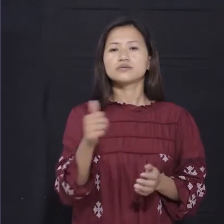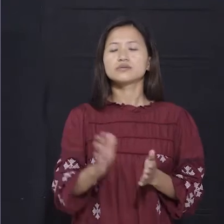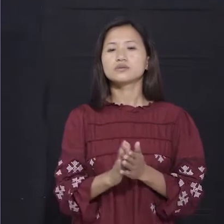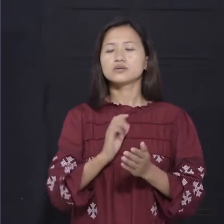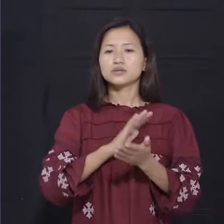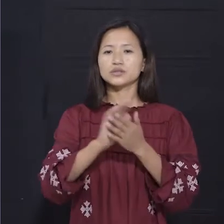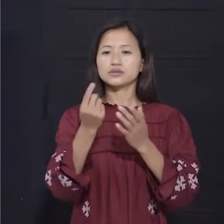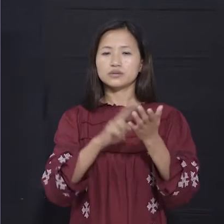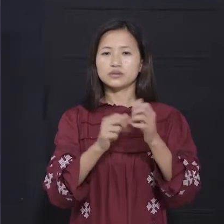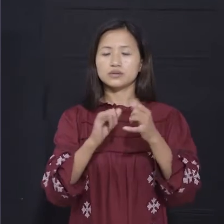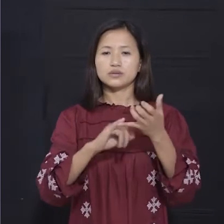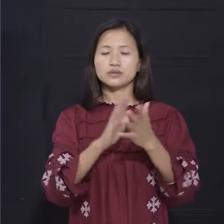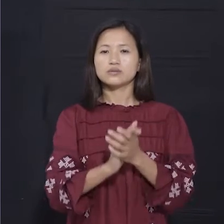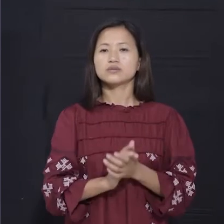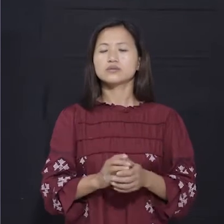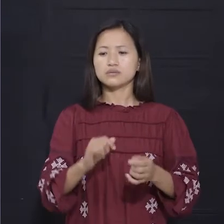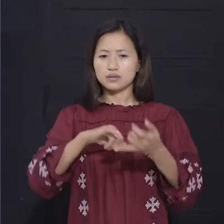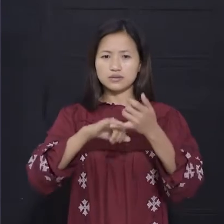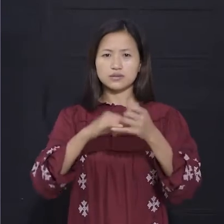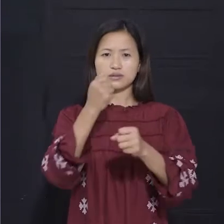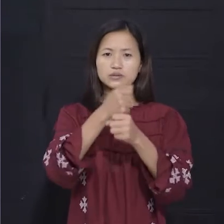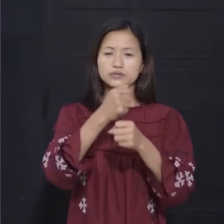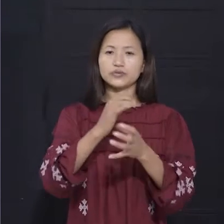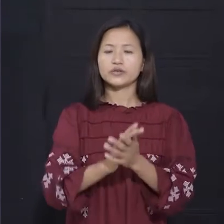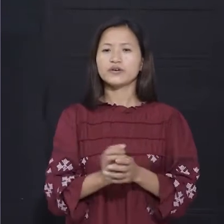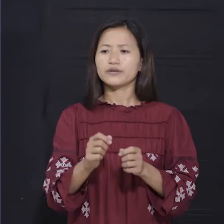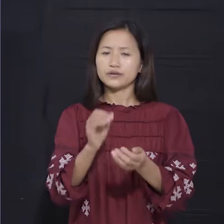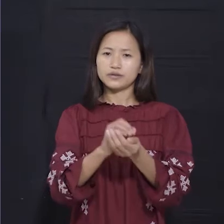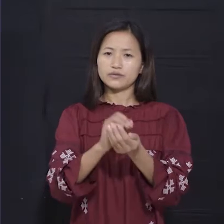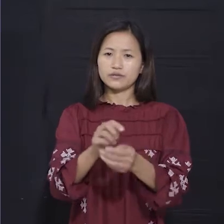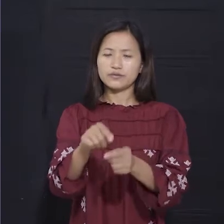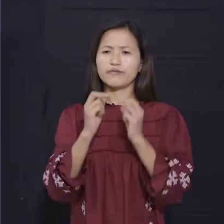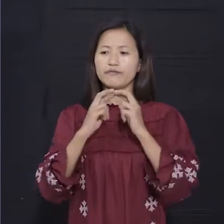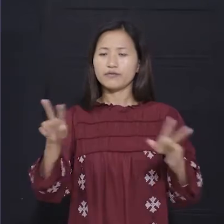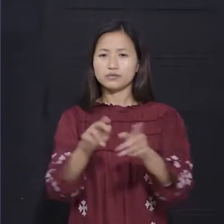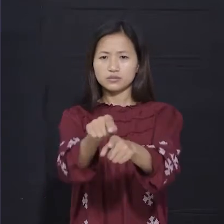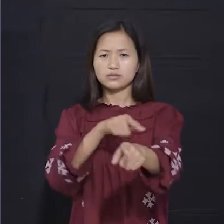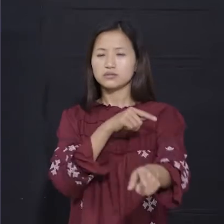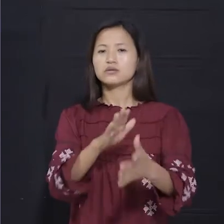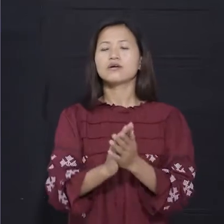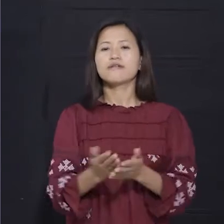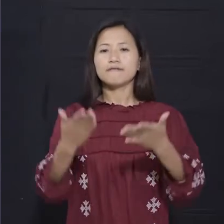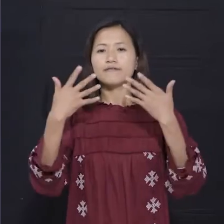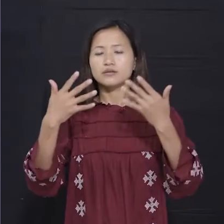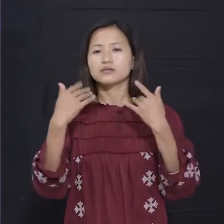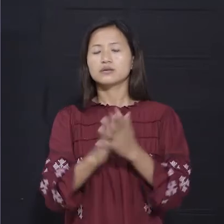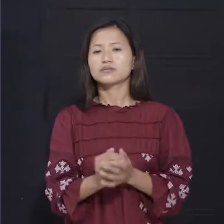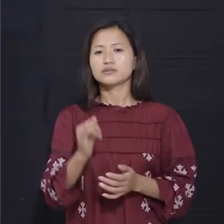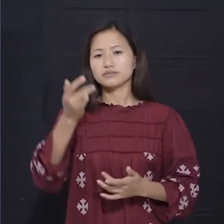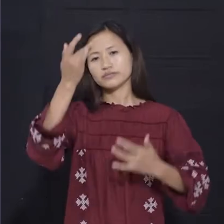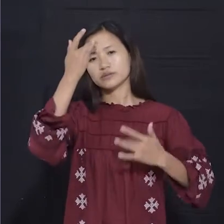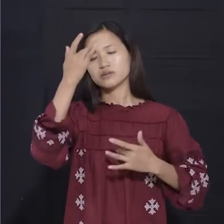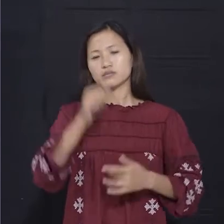to their own territory, Skandagupta could not keep up for very long. So he faced some illness, and